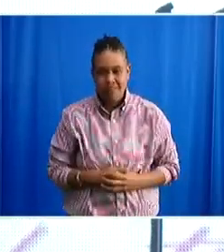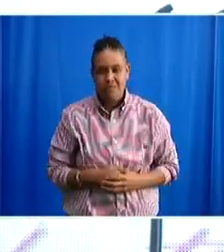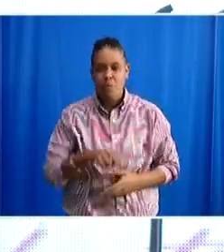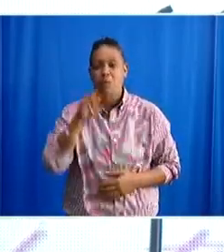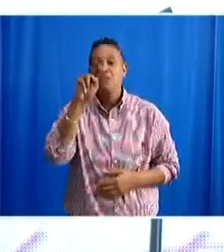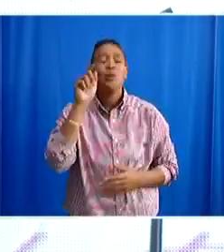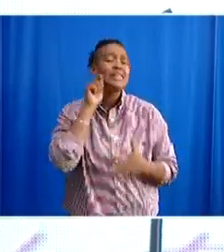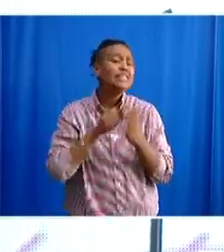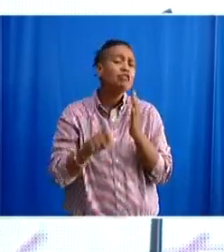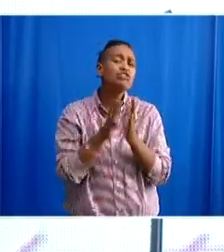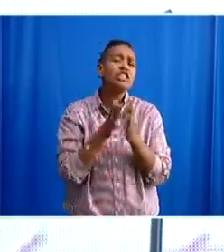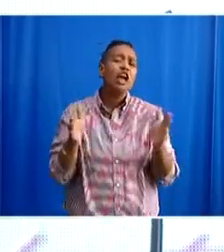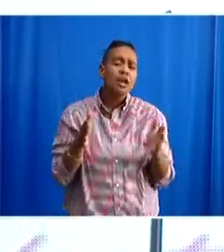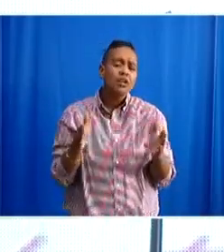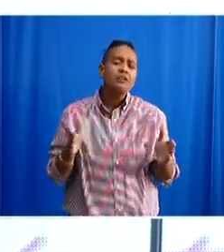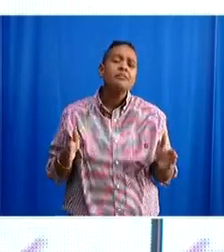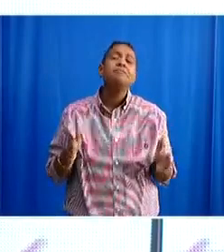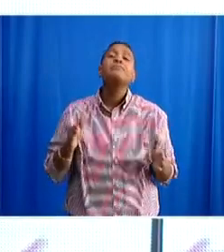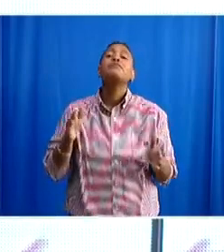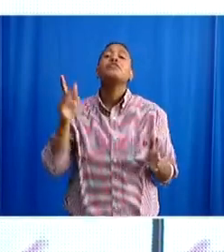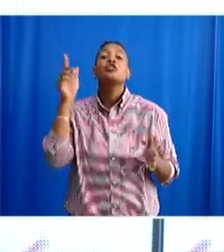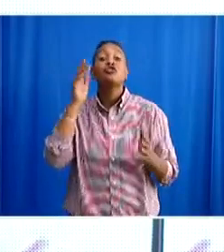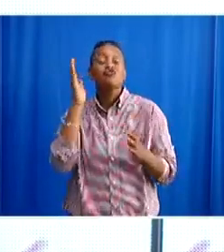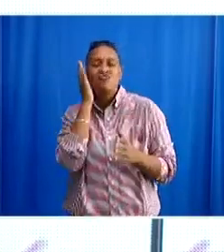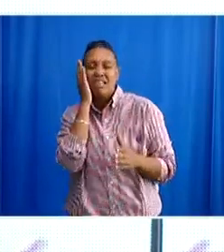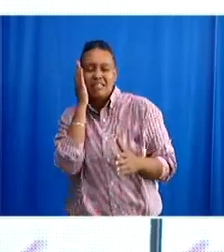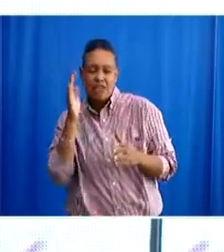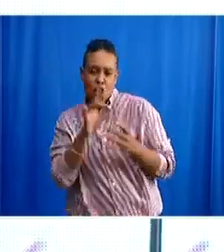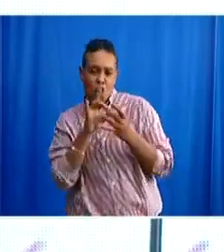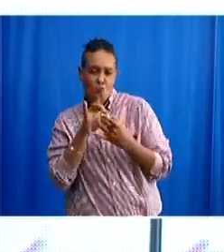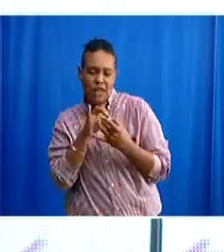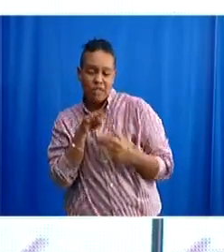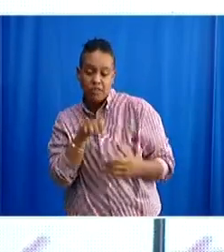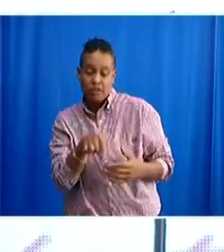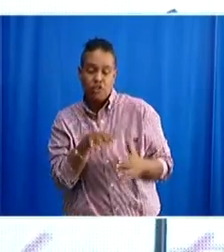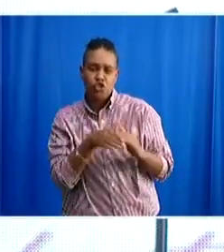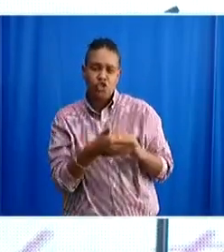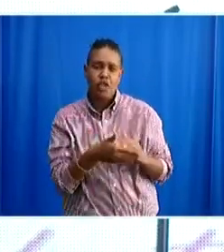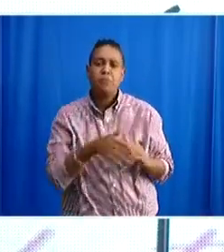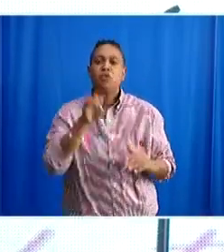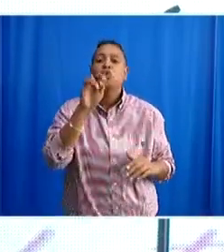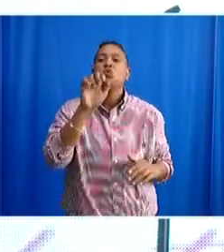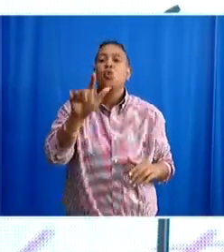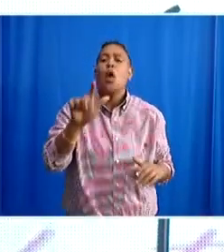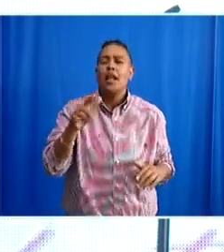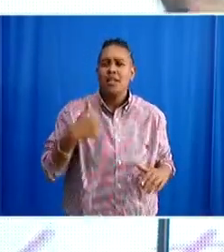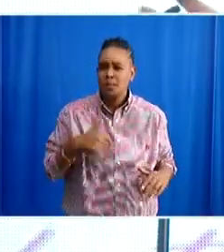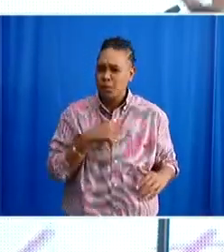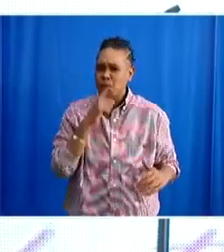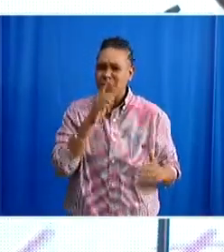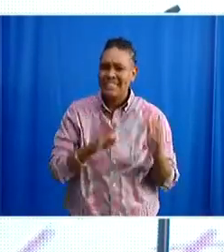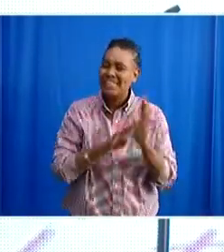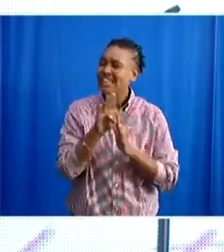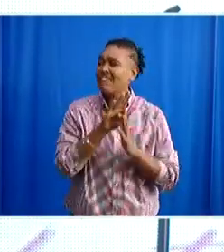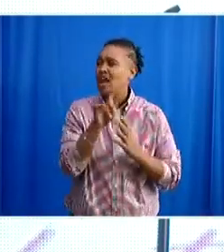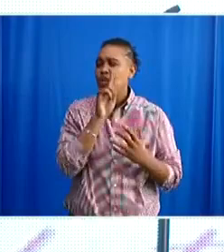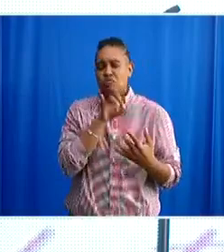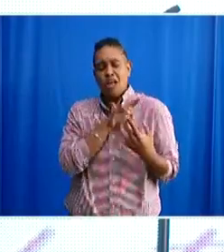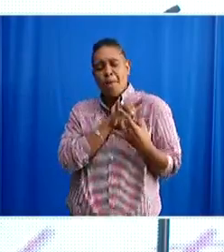UN Secretary General, the resident coordinator to Jamaica, to Noel, we have developed such a